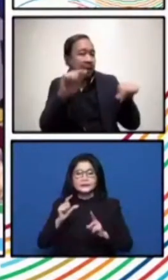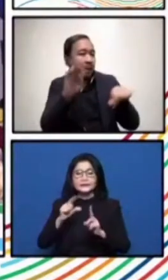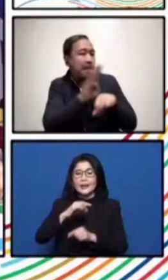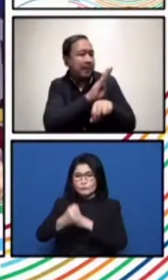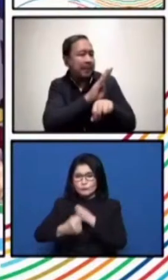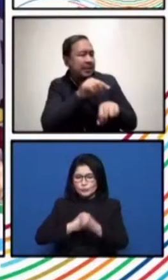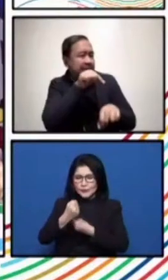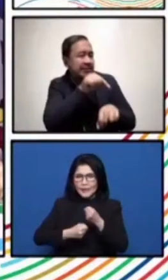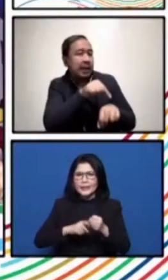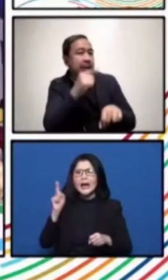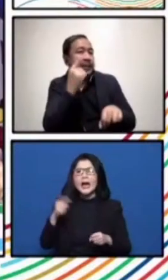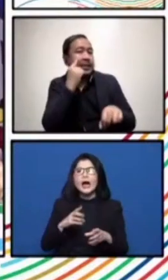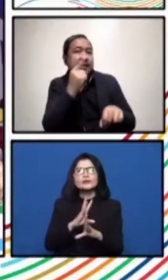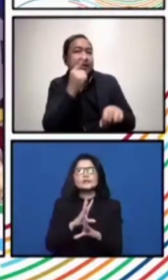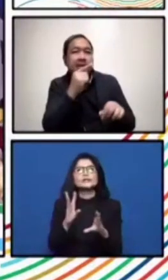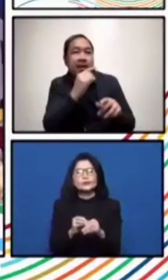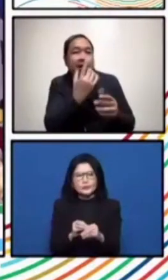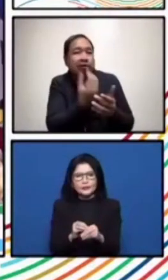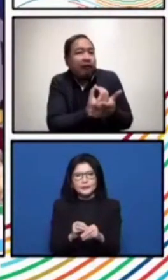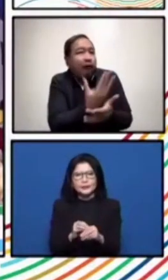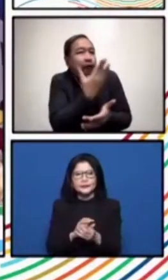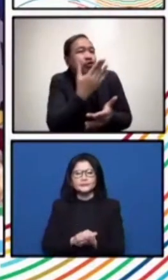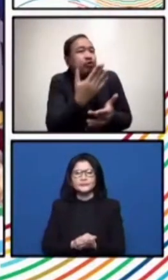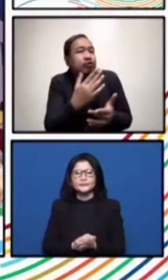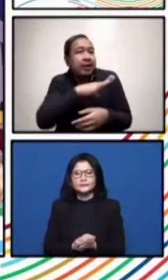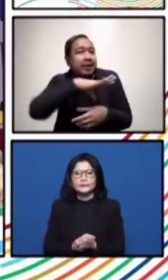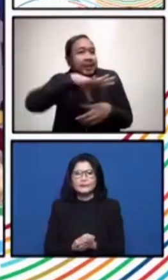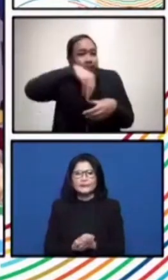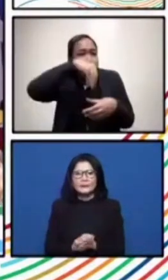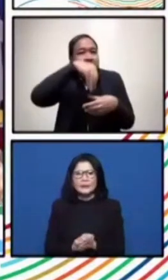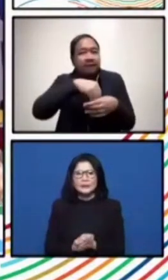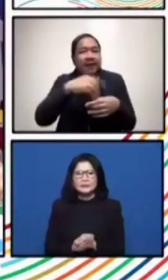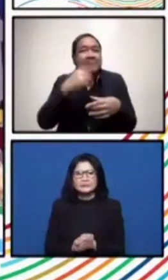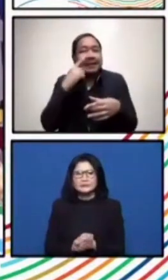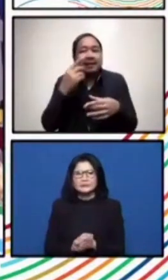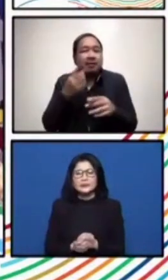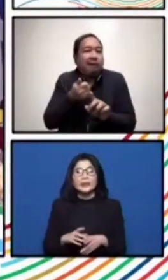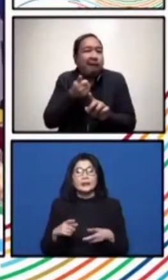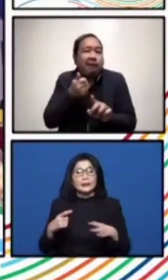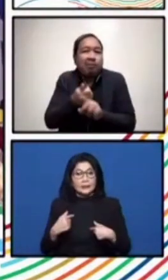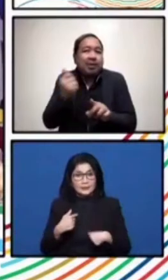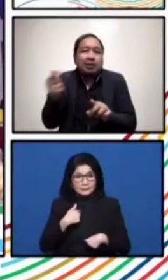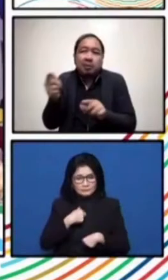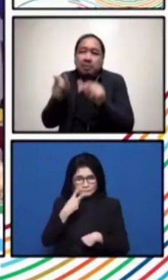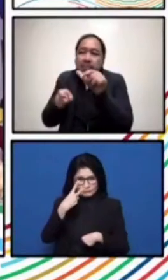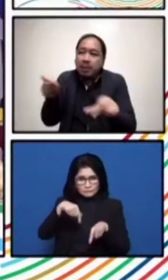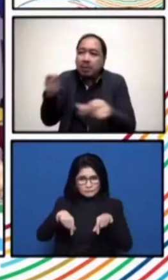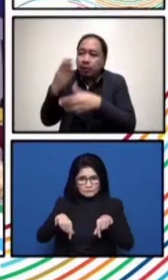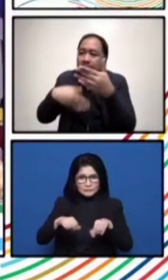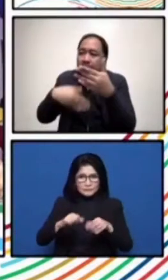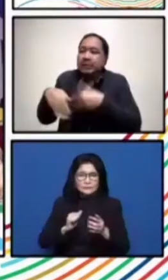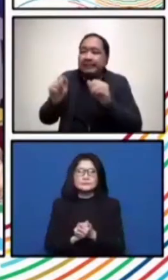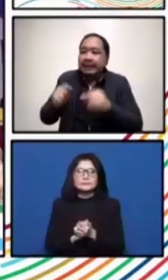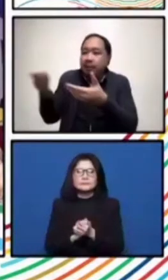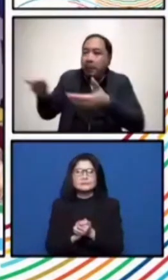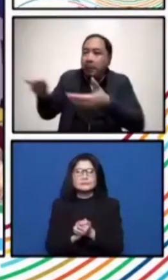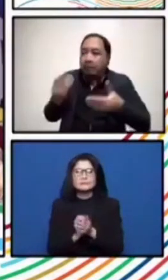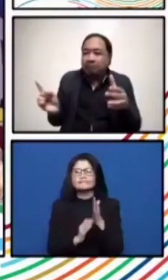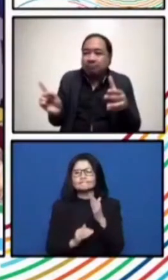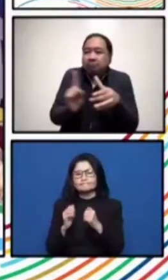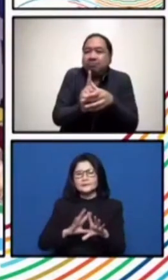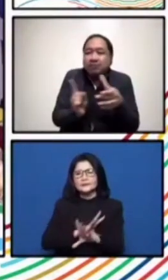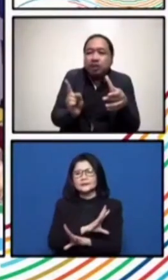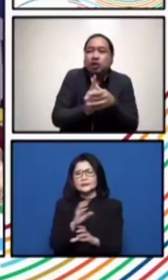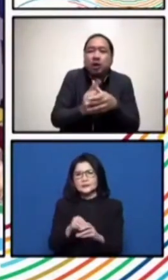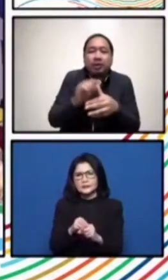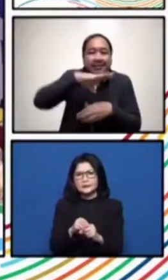as a metric obviously what we've seen is the level of Engagement that we have from our people with disability because if I